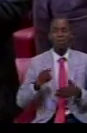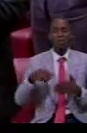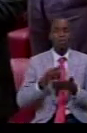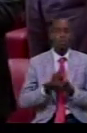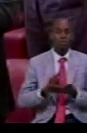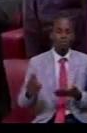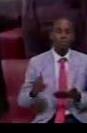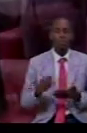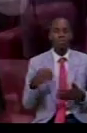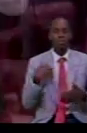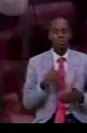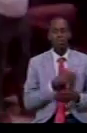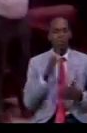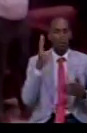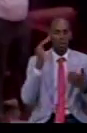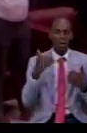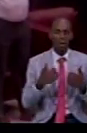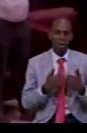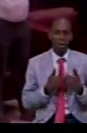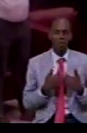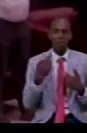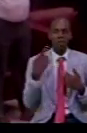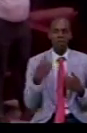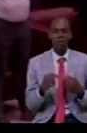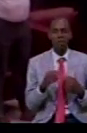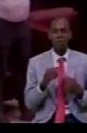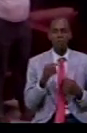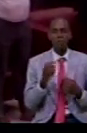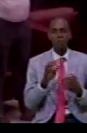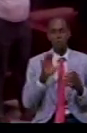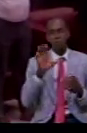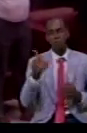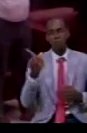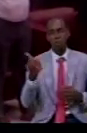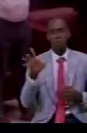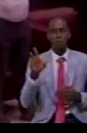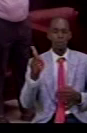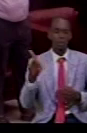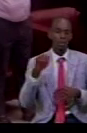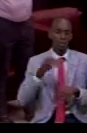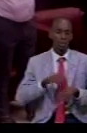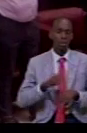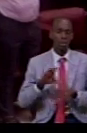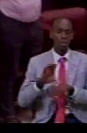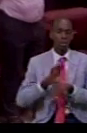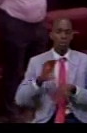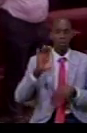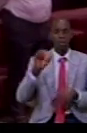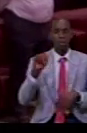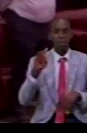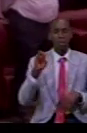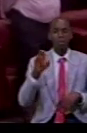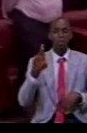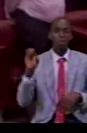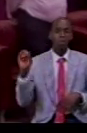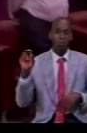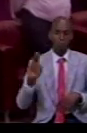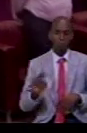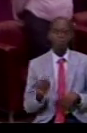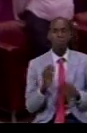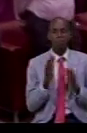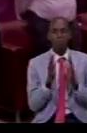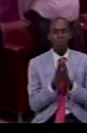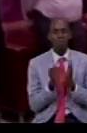Cameroon Global Crusade. It's another time that God wants to reach out to the whole universe and save much and expand His